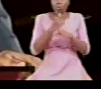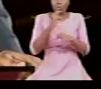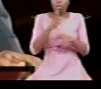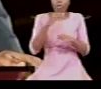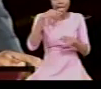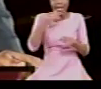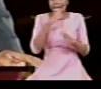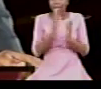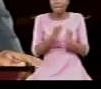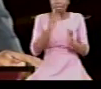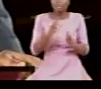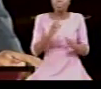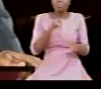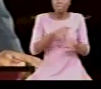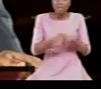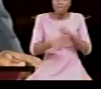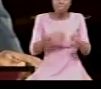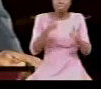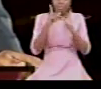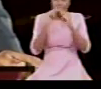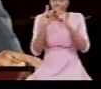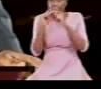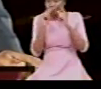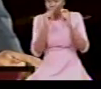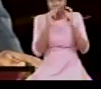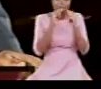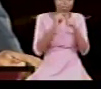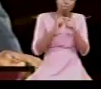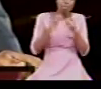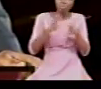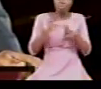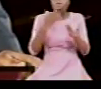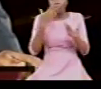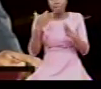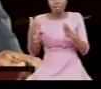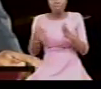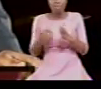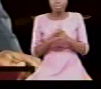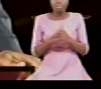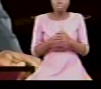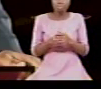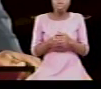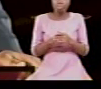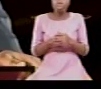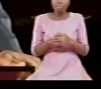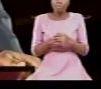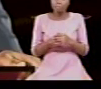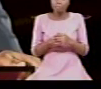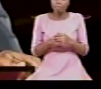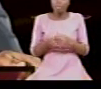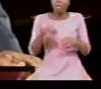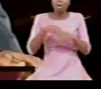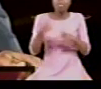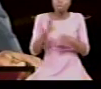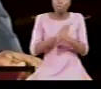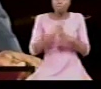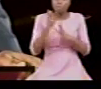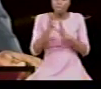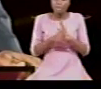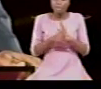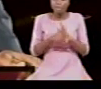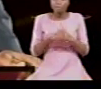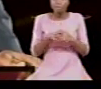liar. You're a cheat. You're a gossip. You're a masturbator. Pornography is now your business. You're a